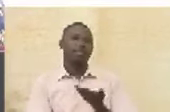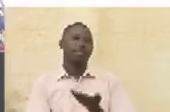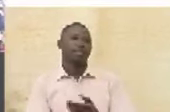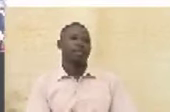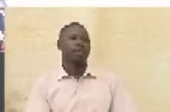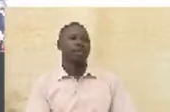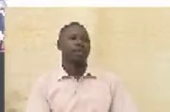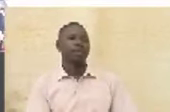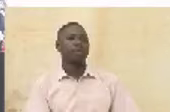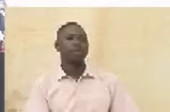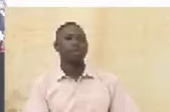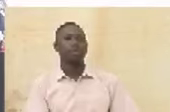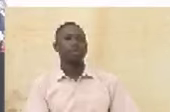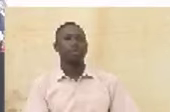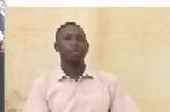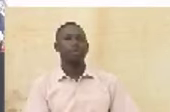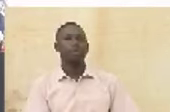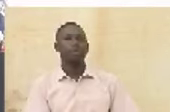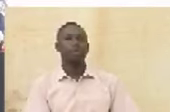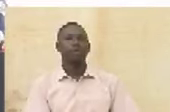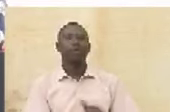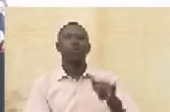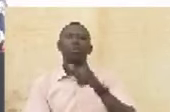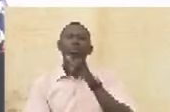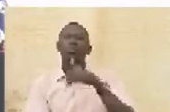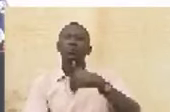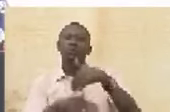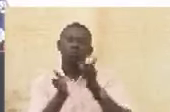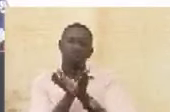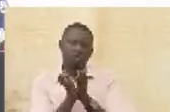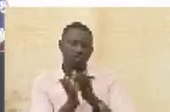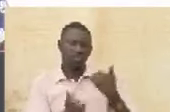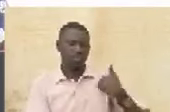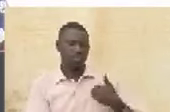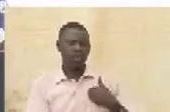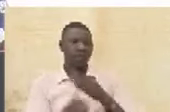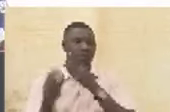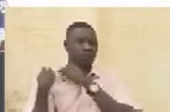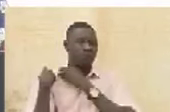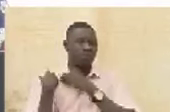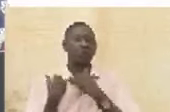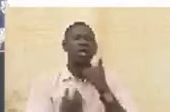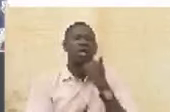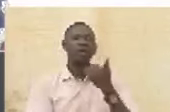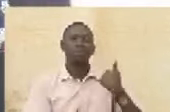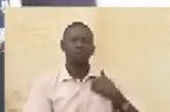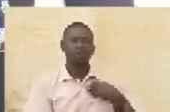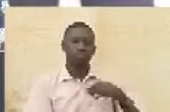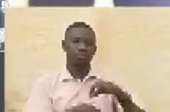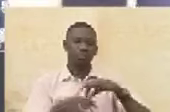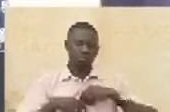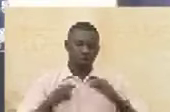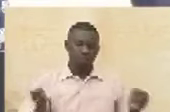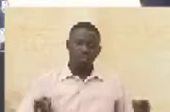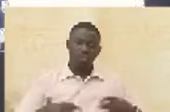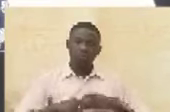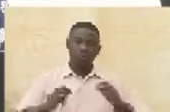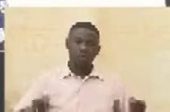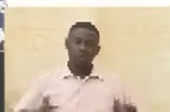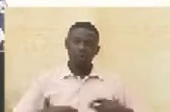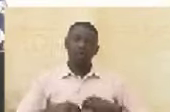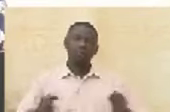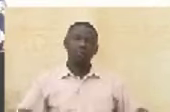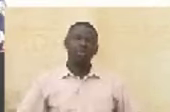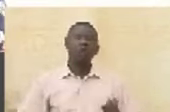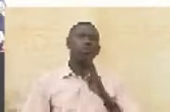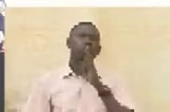Which group of people were the ones responsible to ask people to remove their clothes? Afu jumaale marata nyin kunna